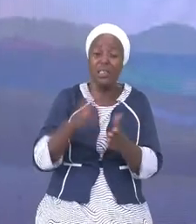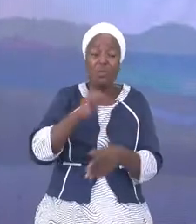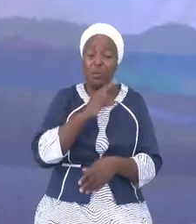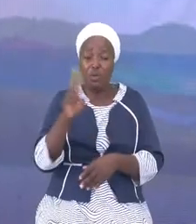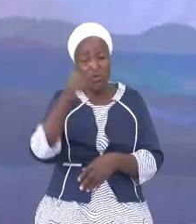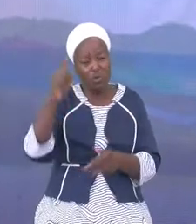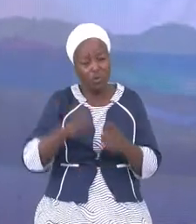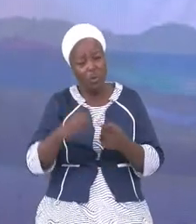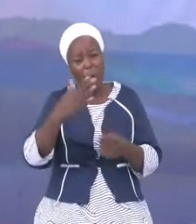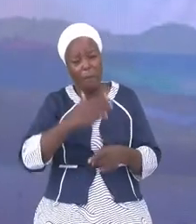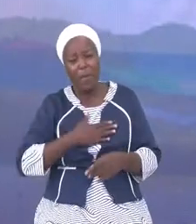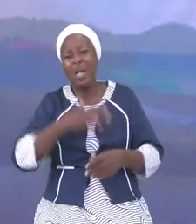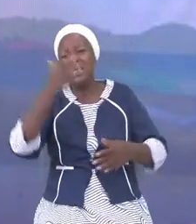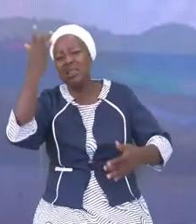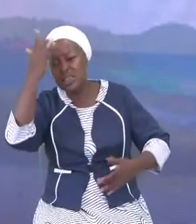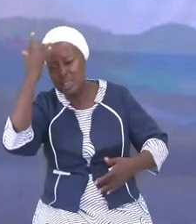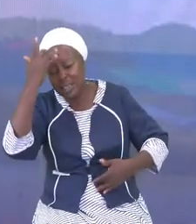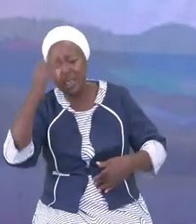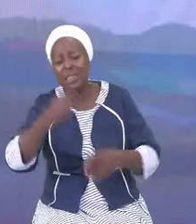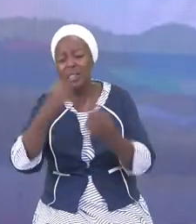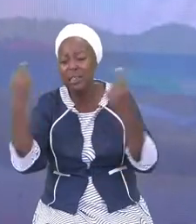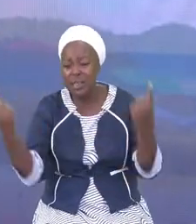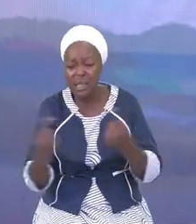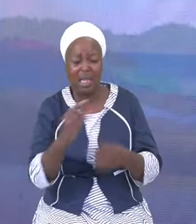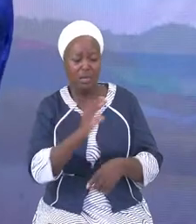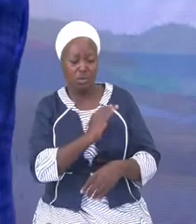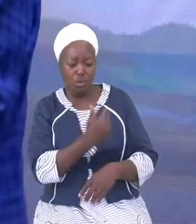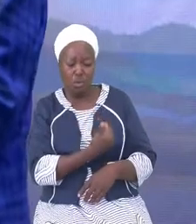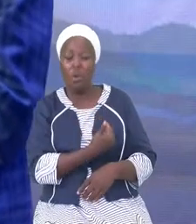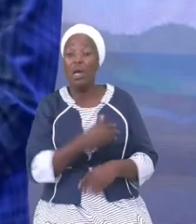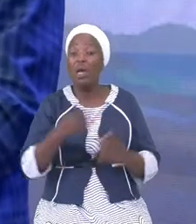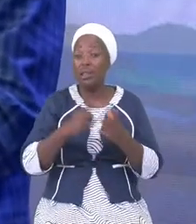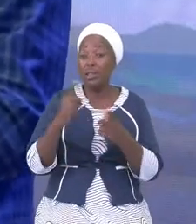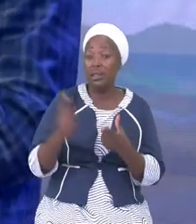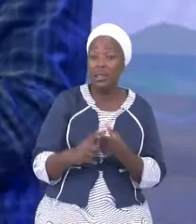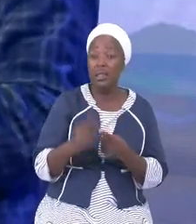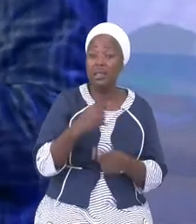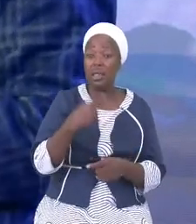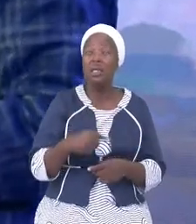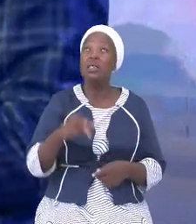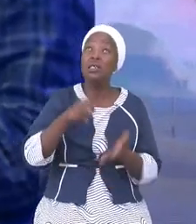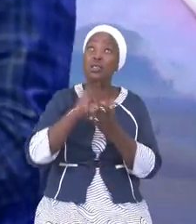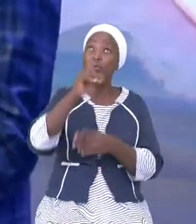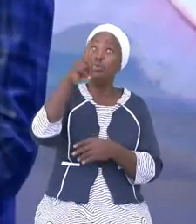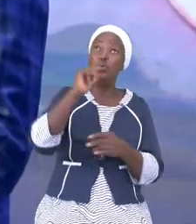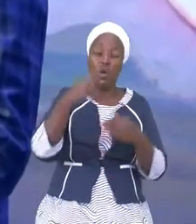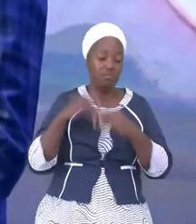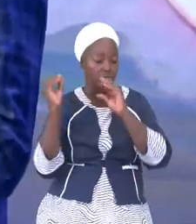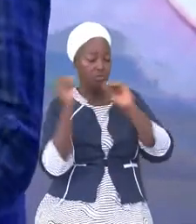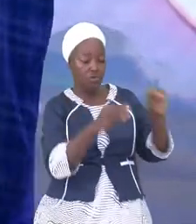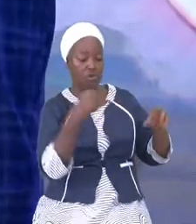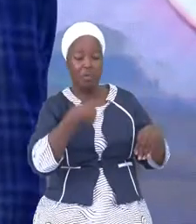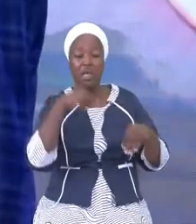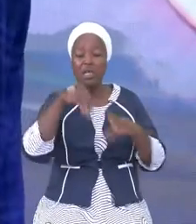my sick, sin soul. And then he says, it's thou, you have cast me into the